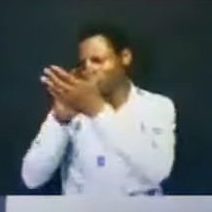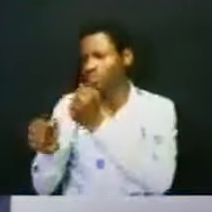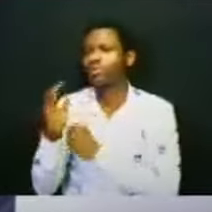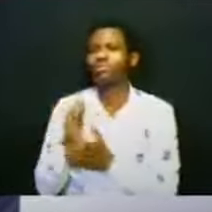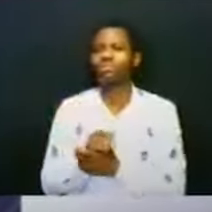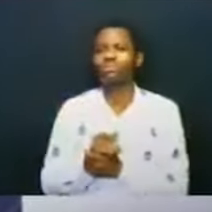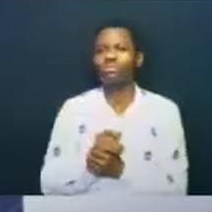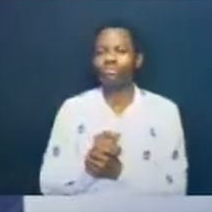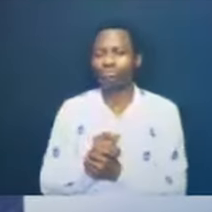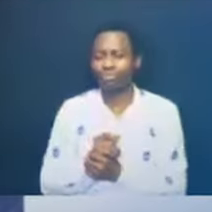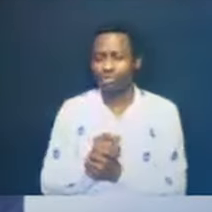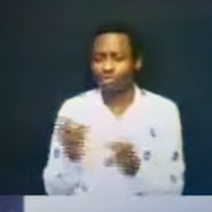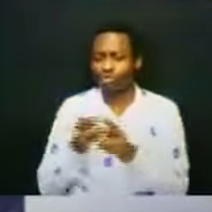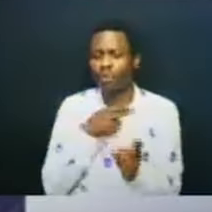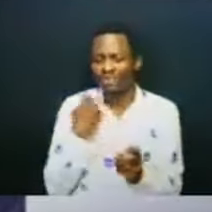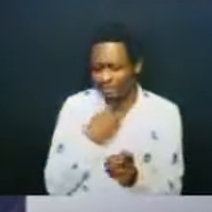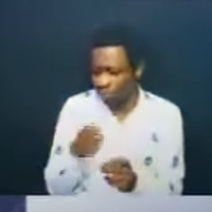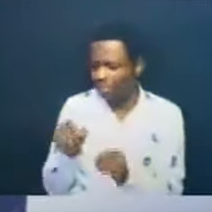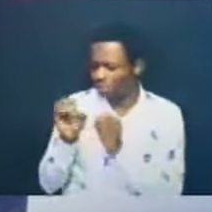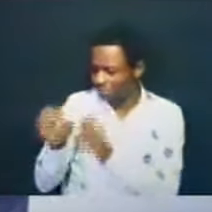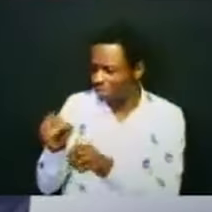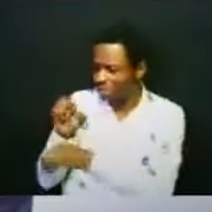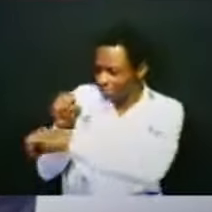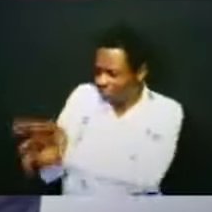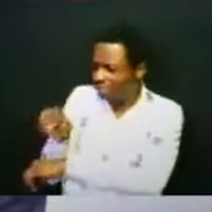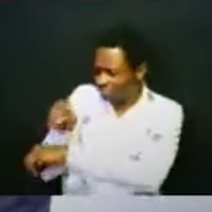broke down and wept like a baby.